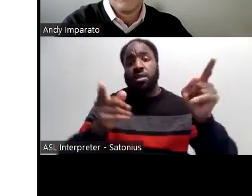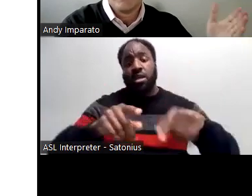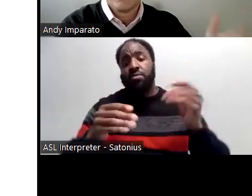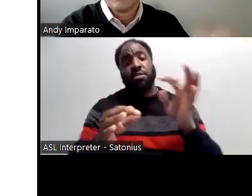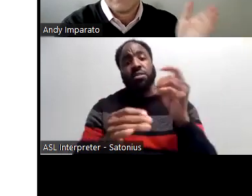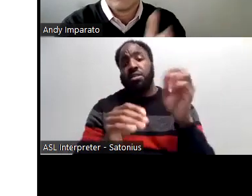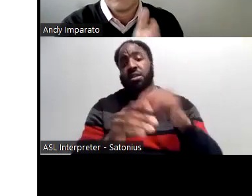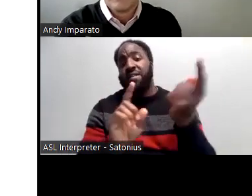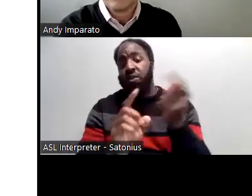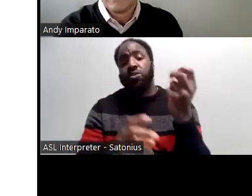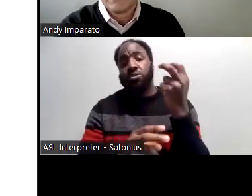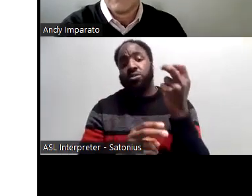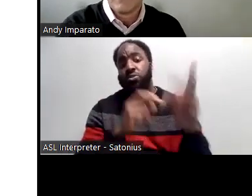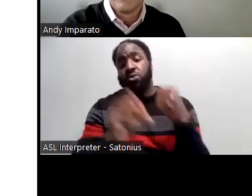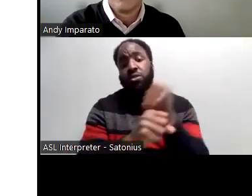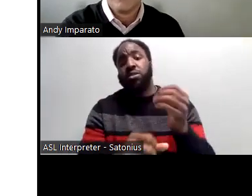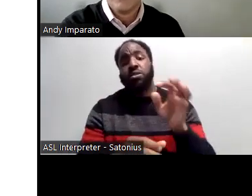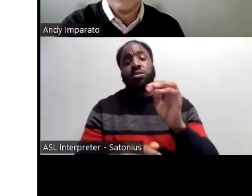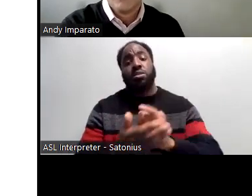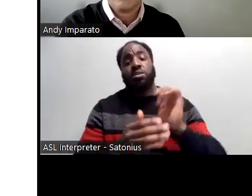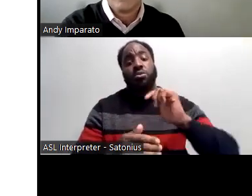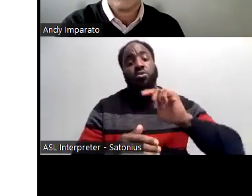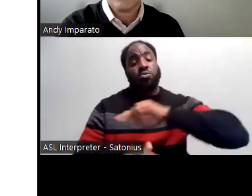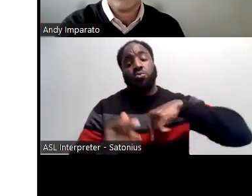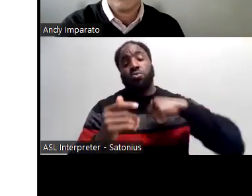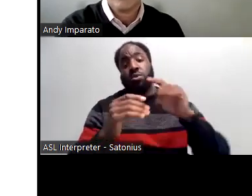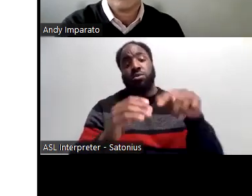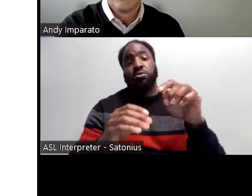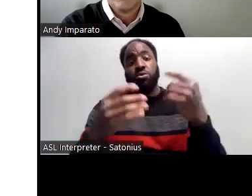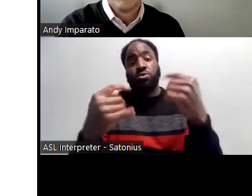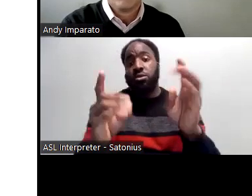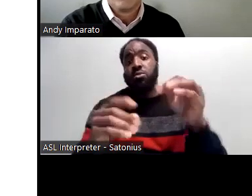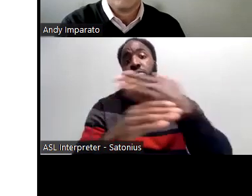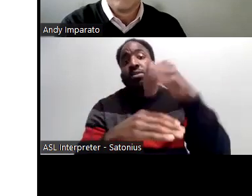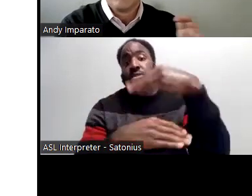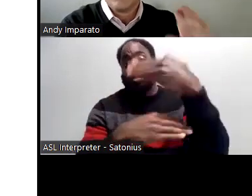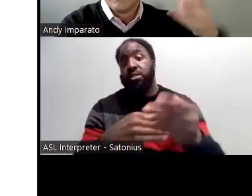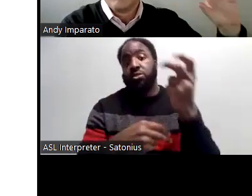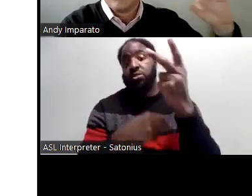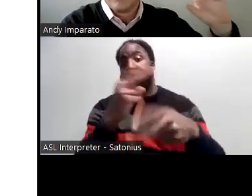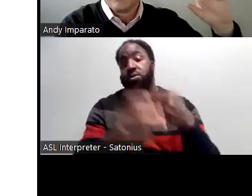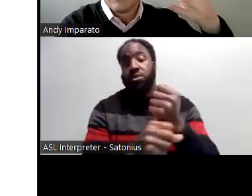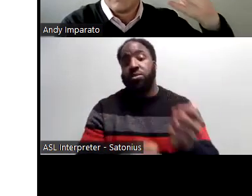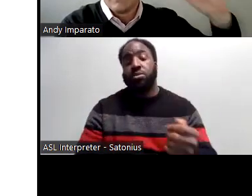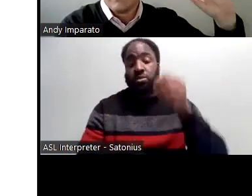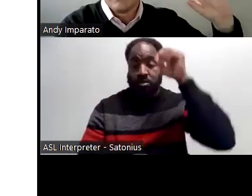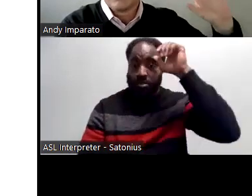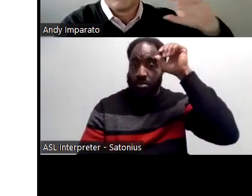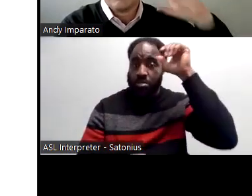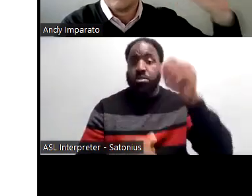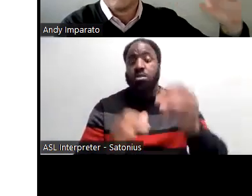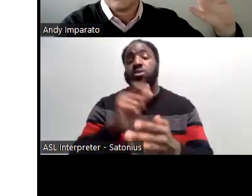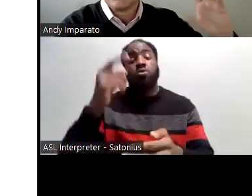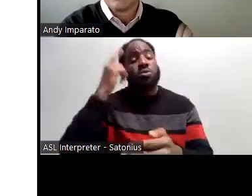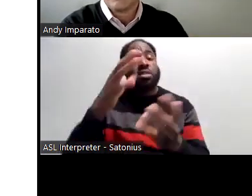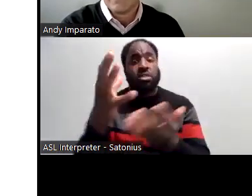couple of years and things that we're setting out to do over the next 2 years that really you think